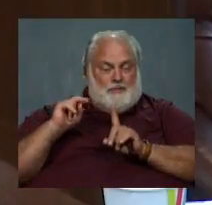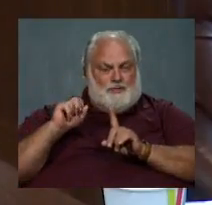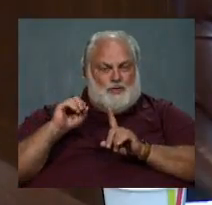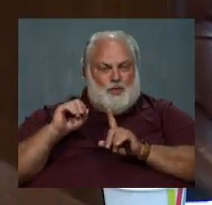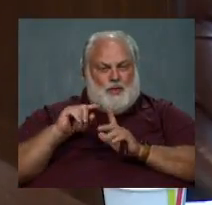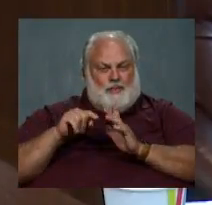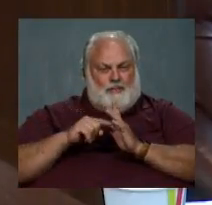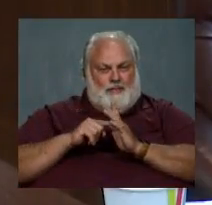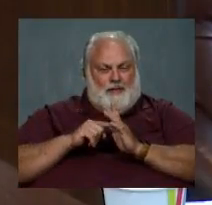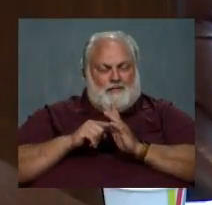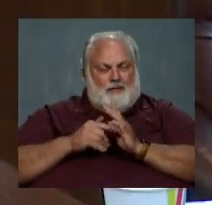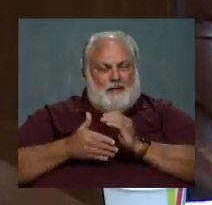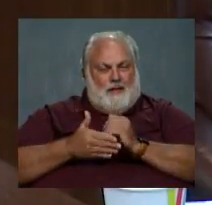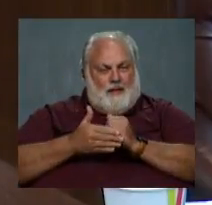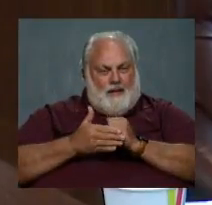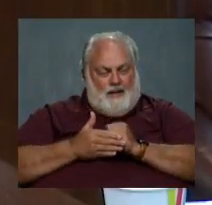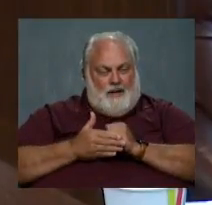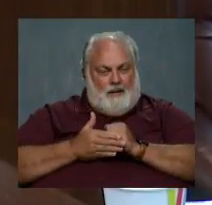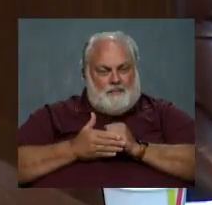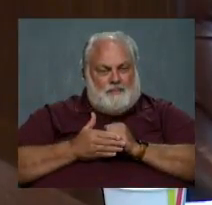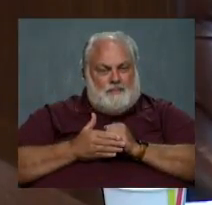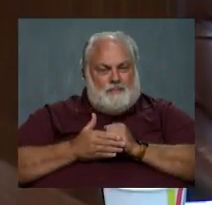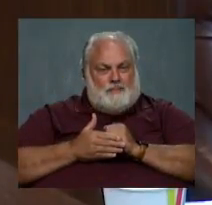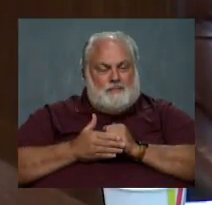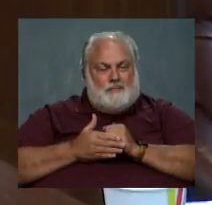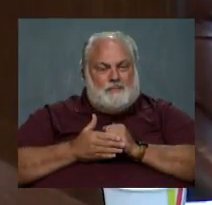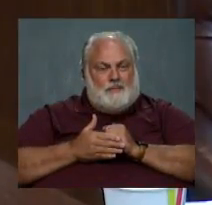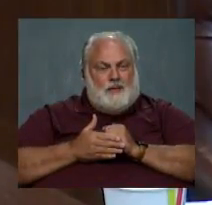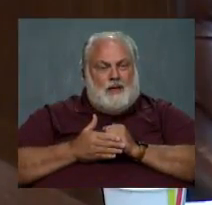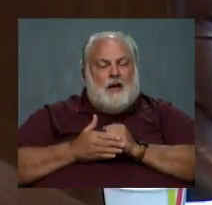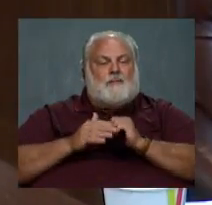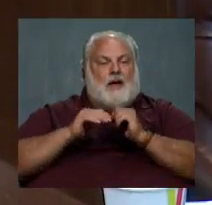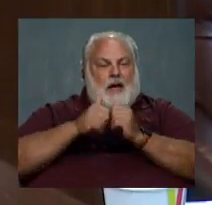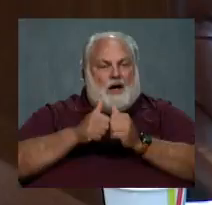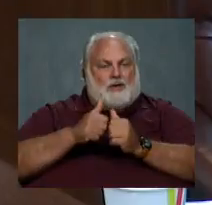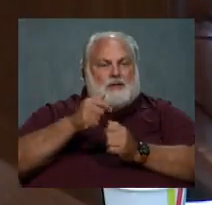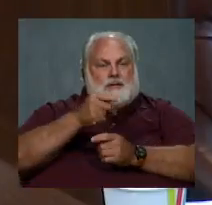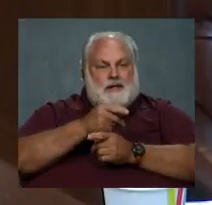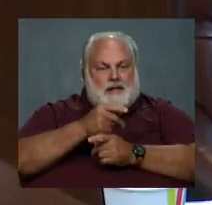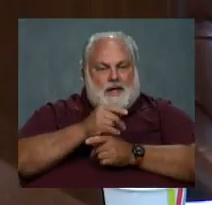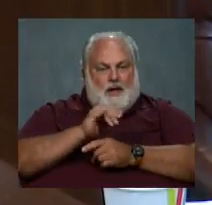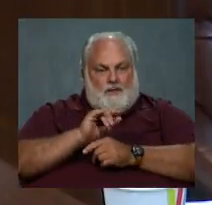think this gets us a way to start taking care of this.